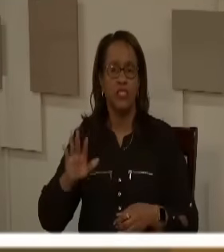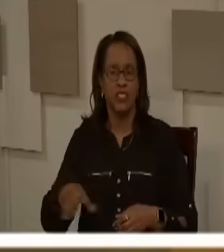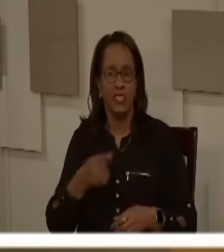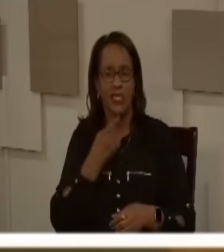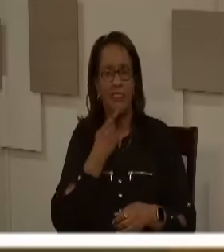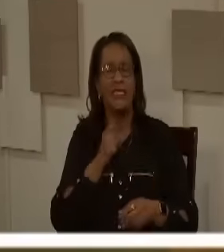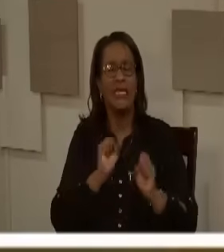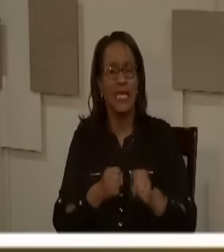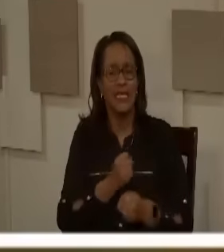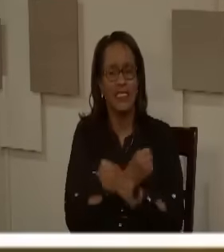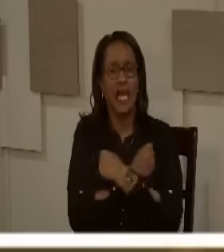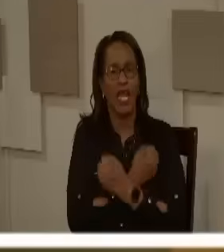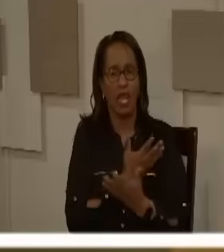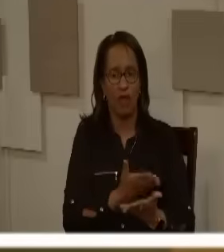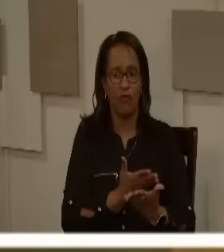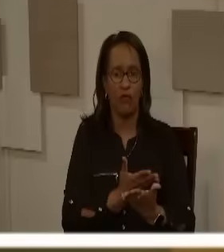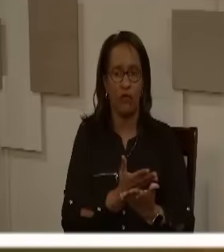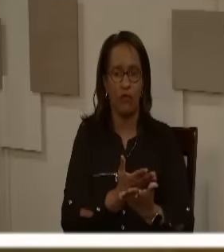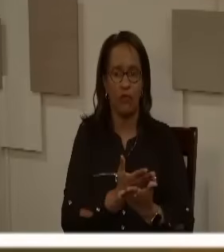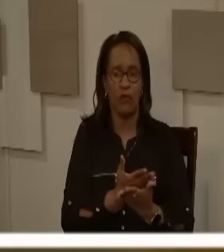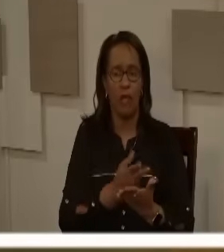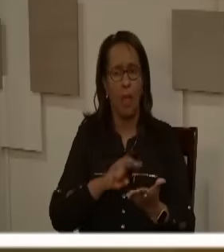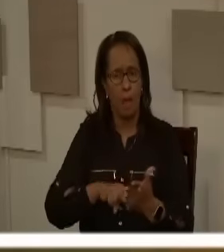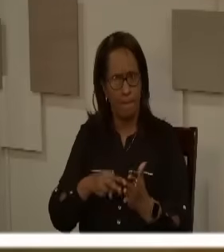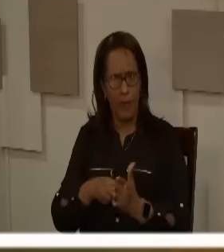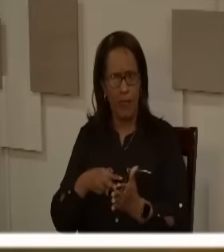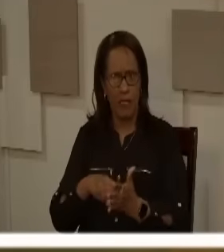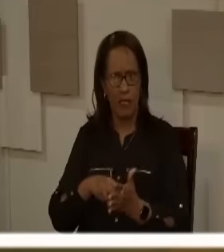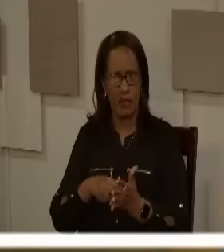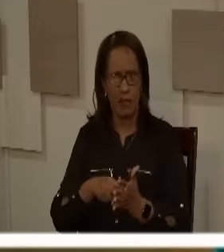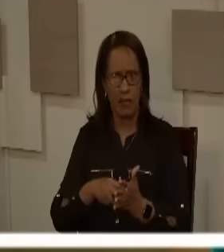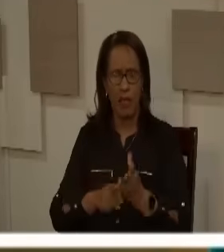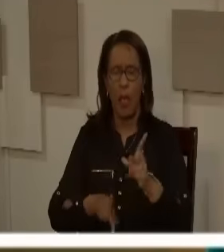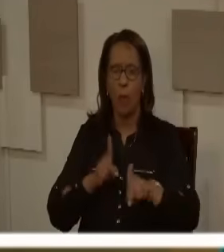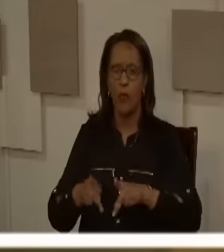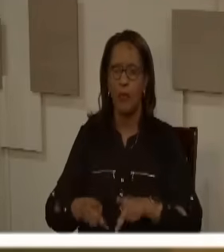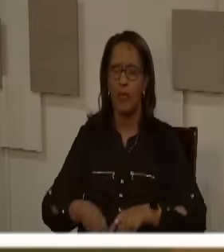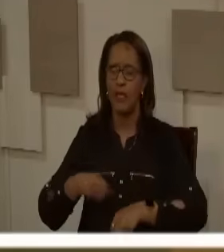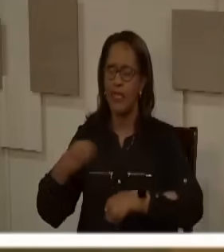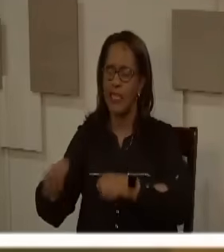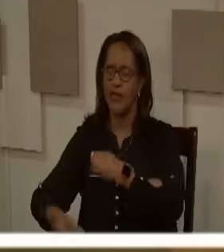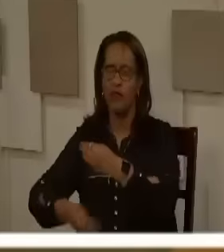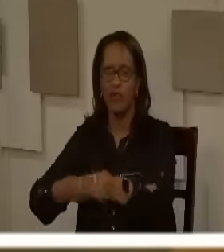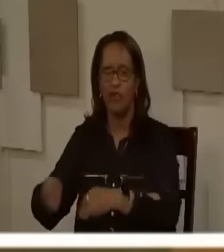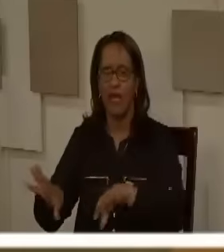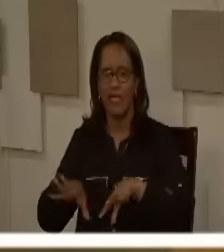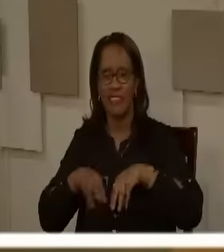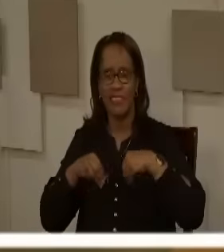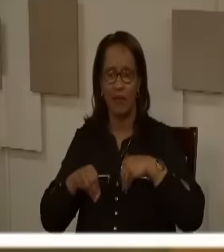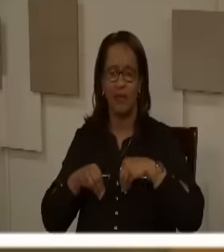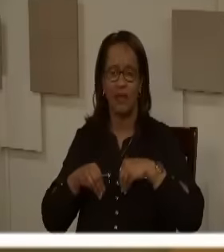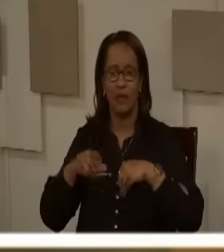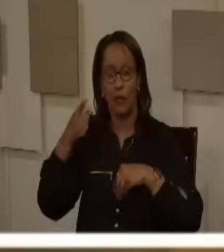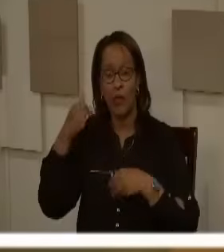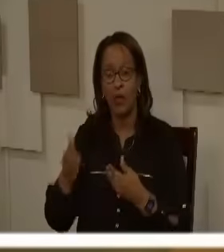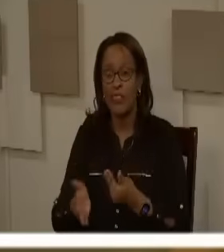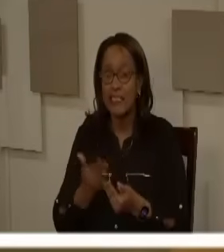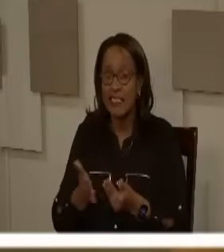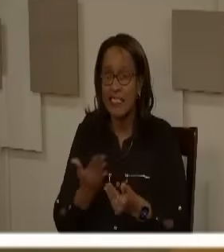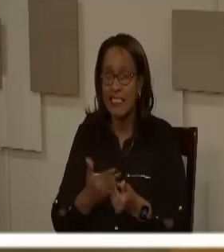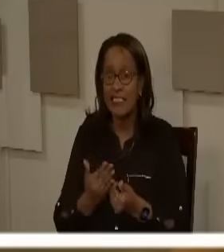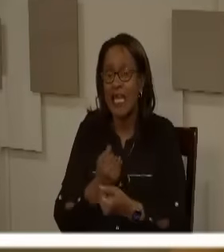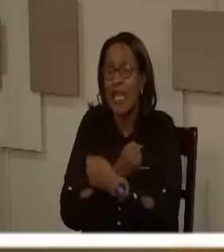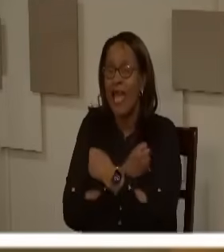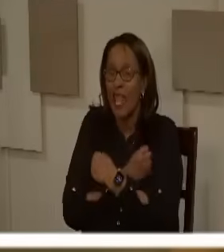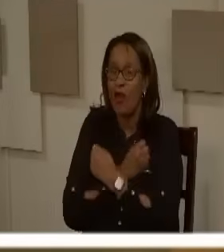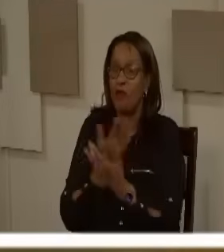Always, God is love. That's the one sentence that stands on its own with no explanation. God is